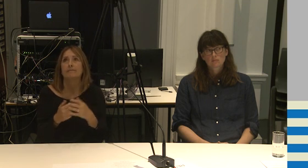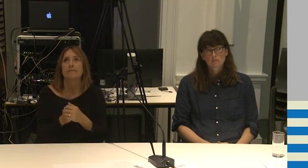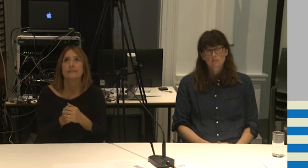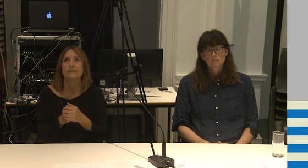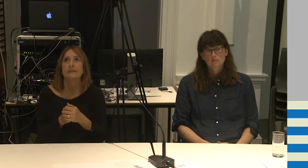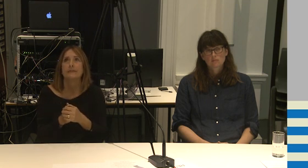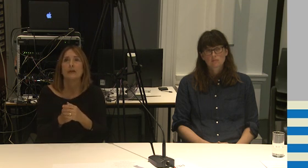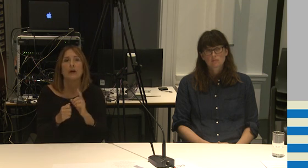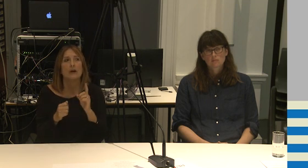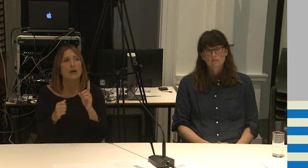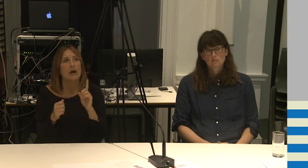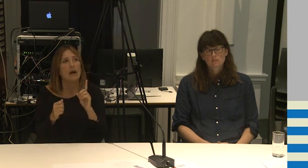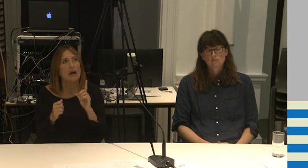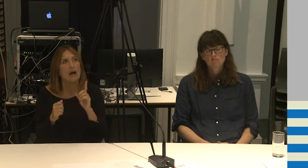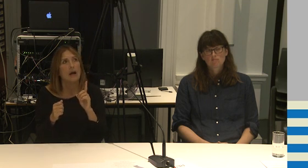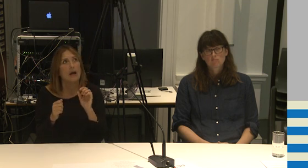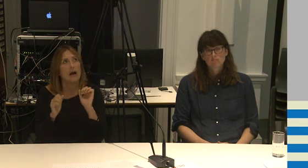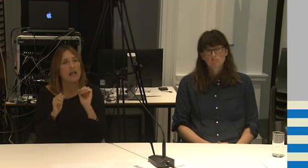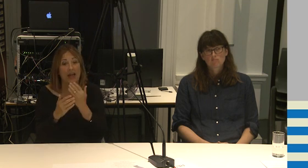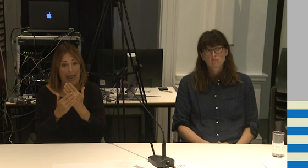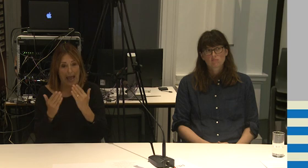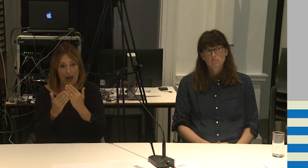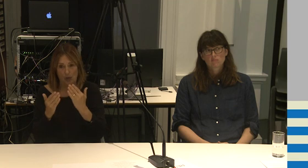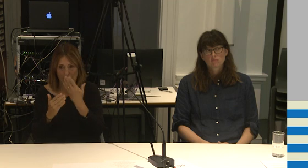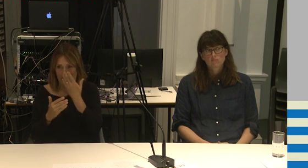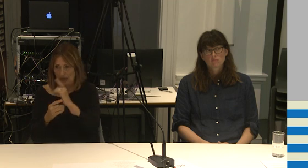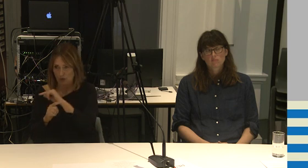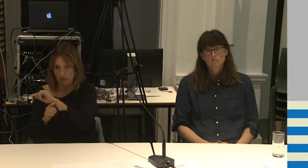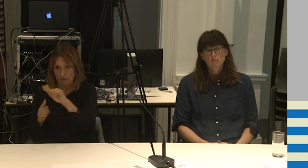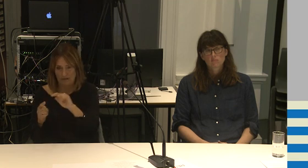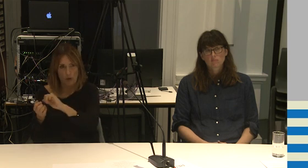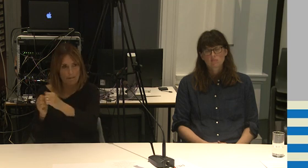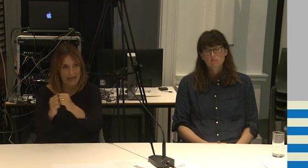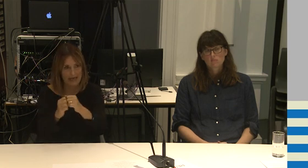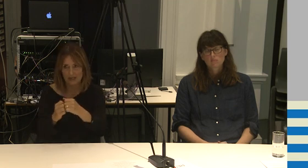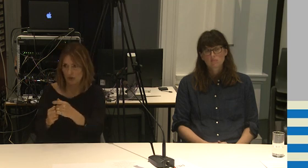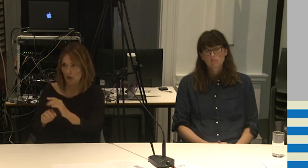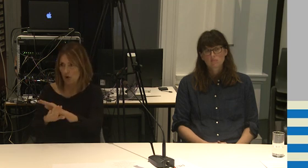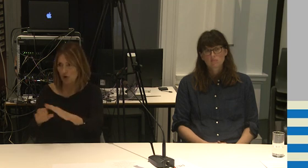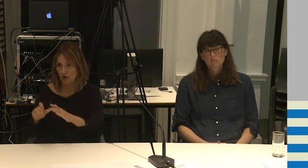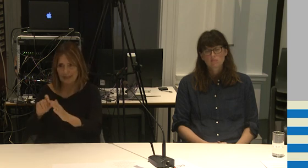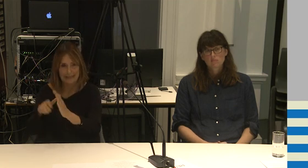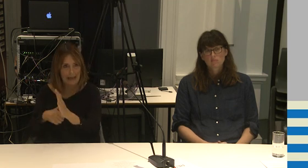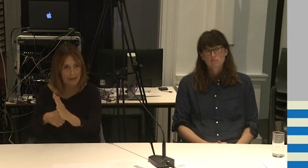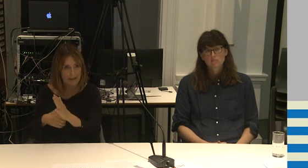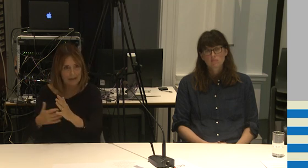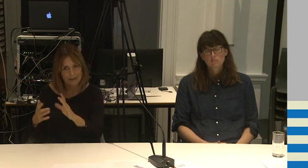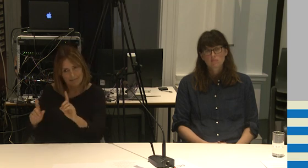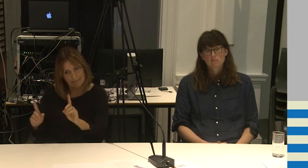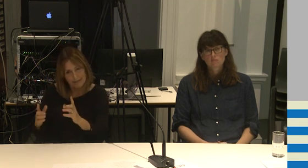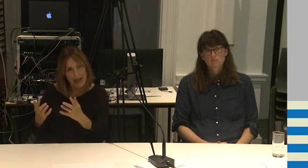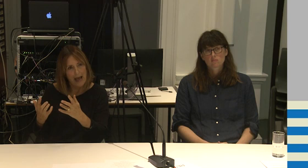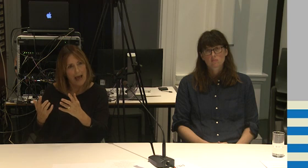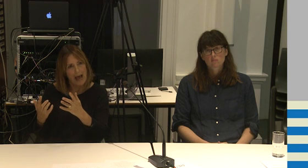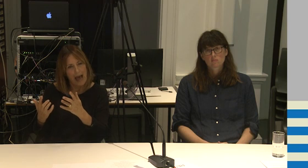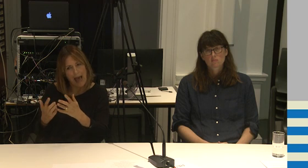how must the language and attitude of your peers and those around you who aren't disabled, how would you like to see